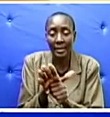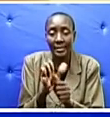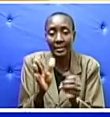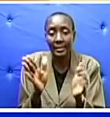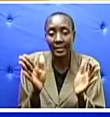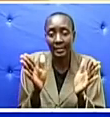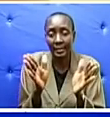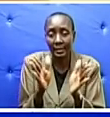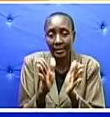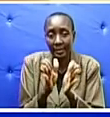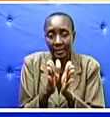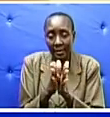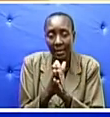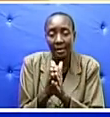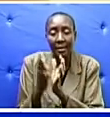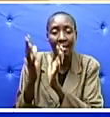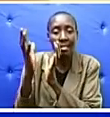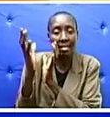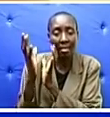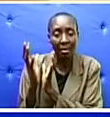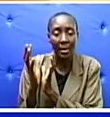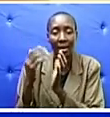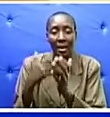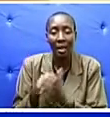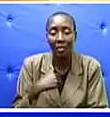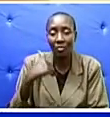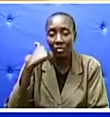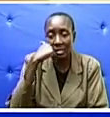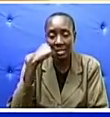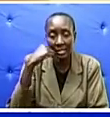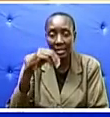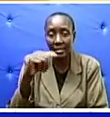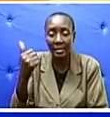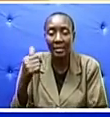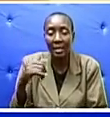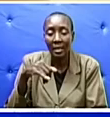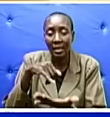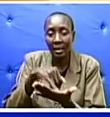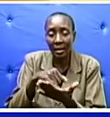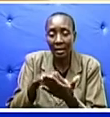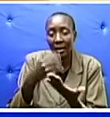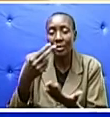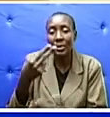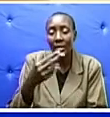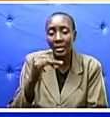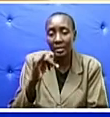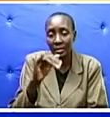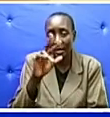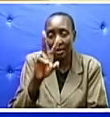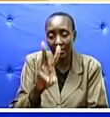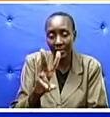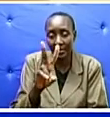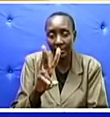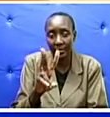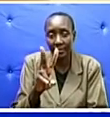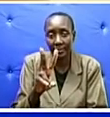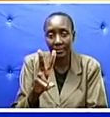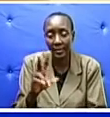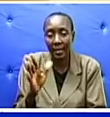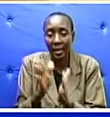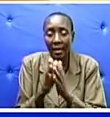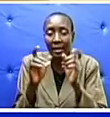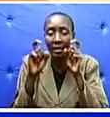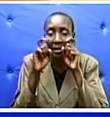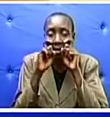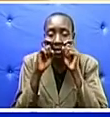and the strain it has put on other illnesses, other chronic illnesses, and specifically HIV/AIDS. With me